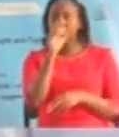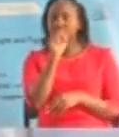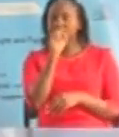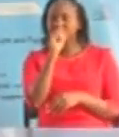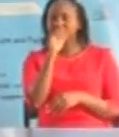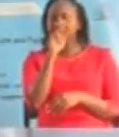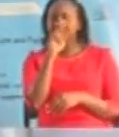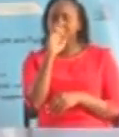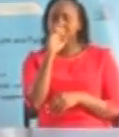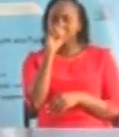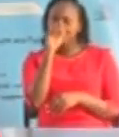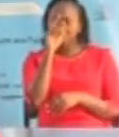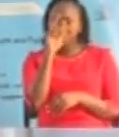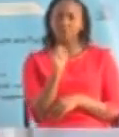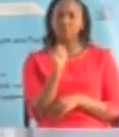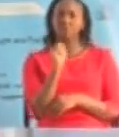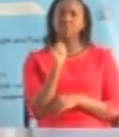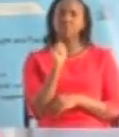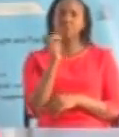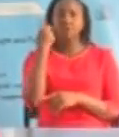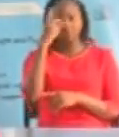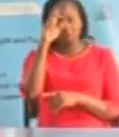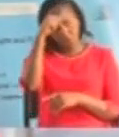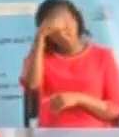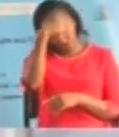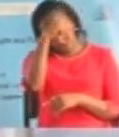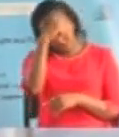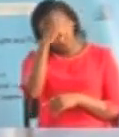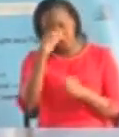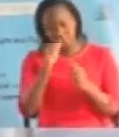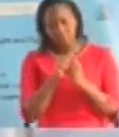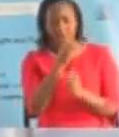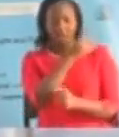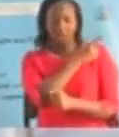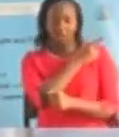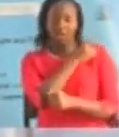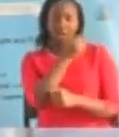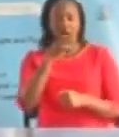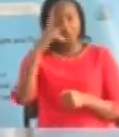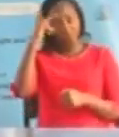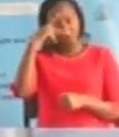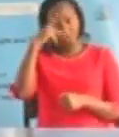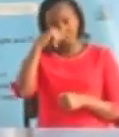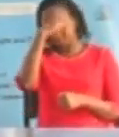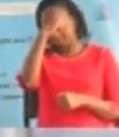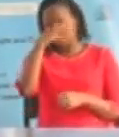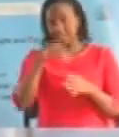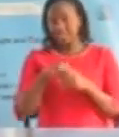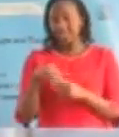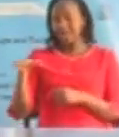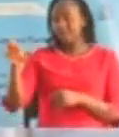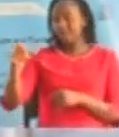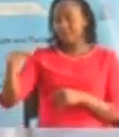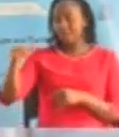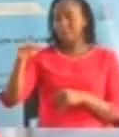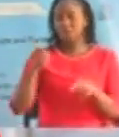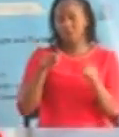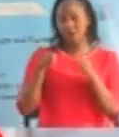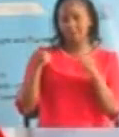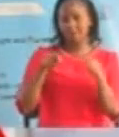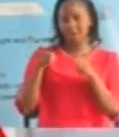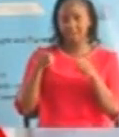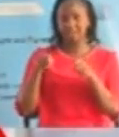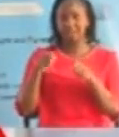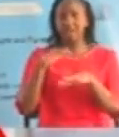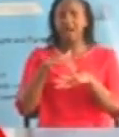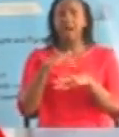Lisalma for graduating with the Doctor of Philosophy degree in Environmental Governance at